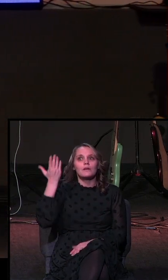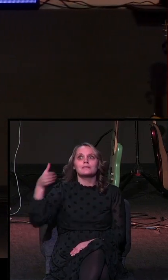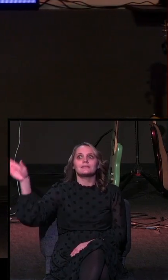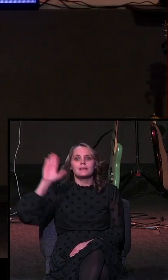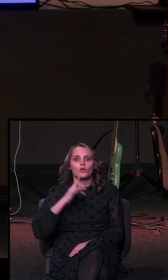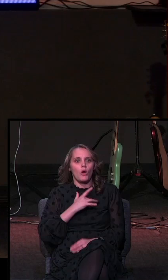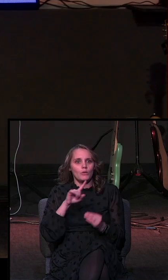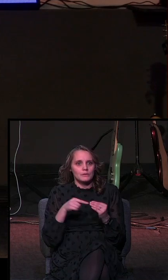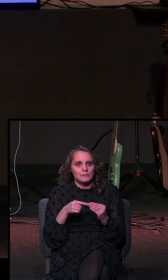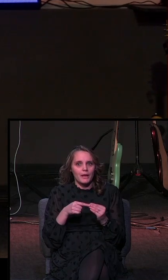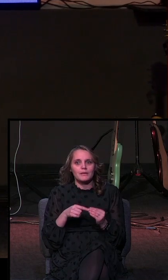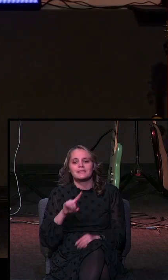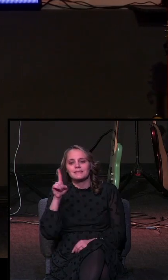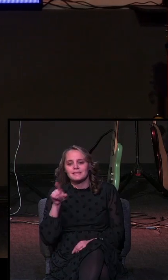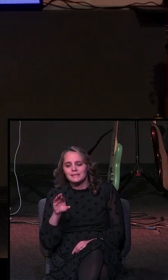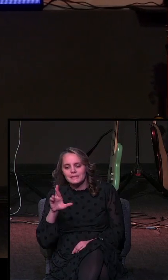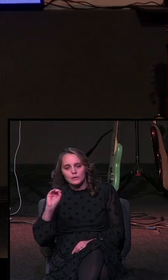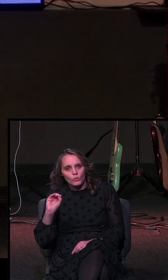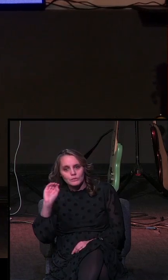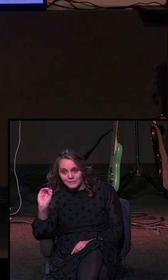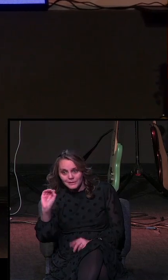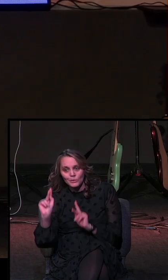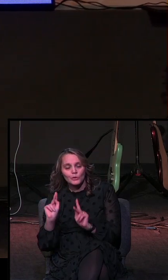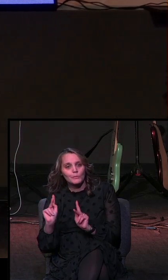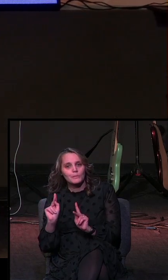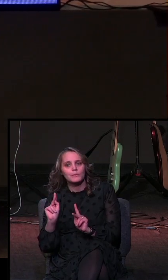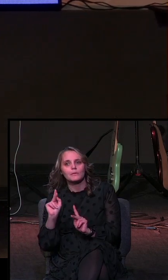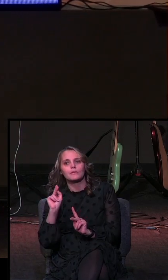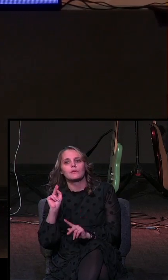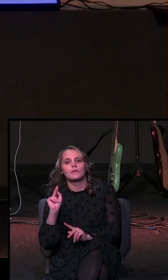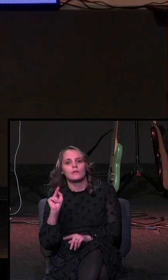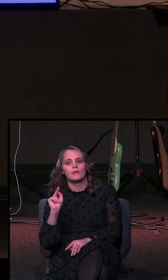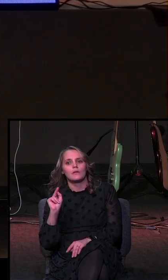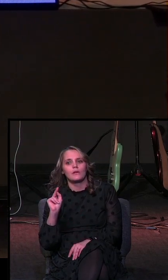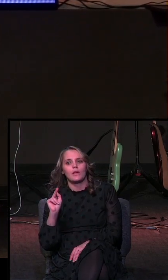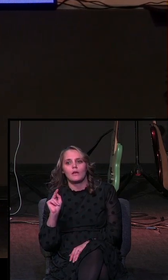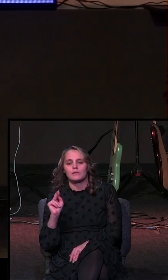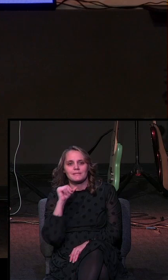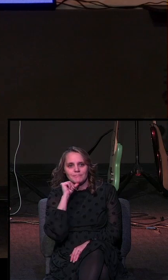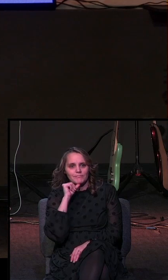zero people living unchanged by Jesus.